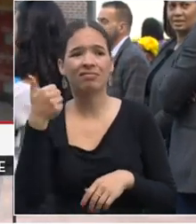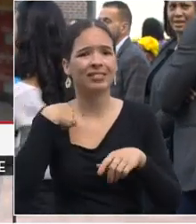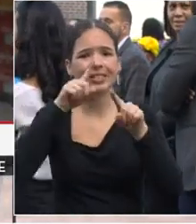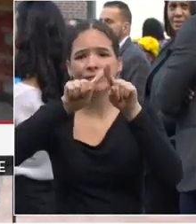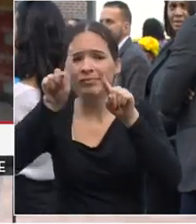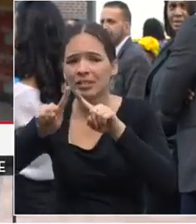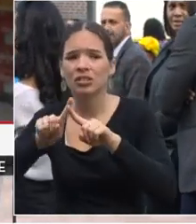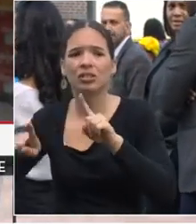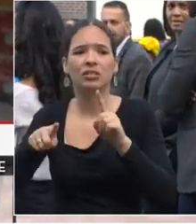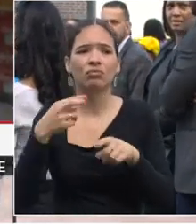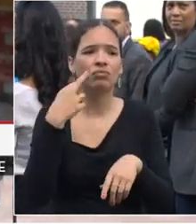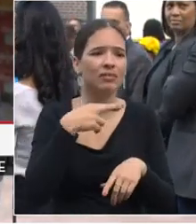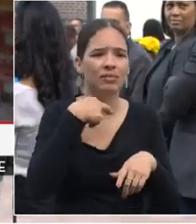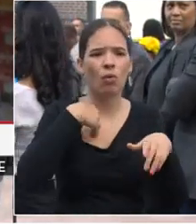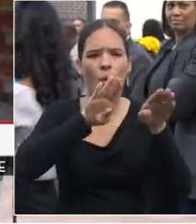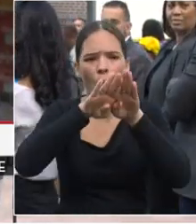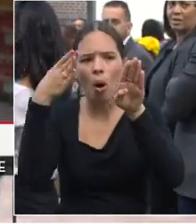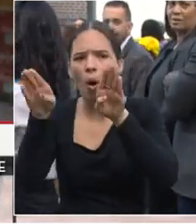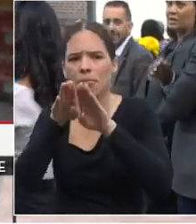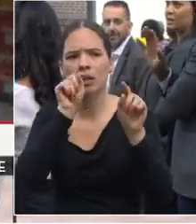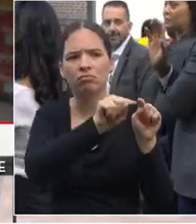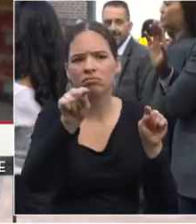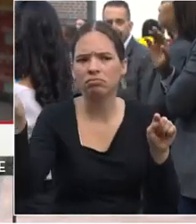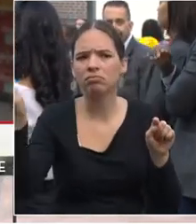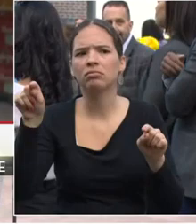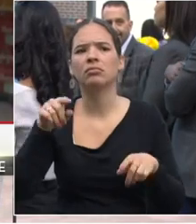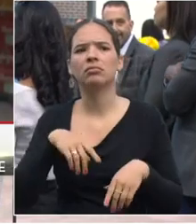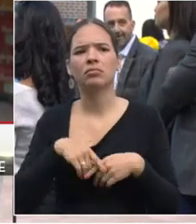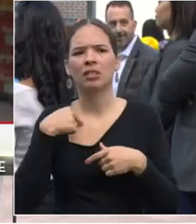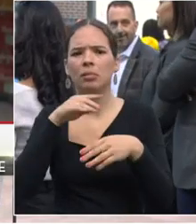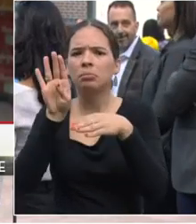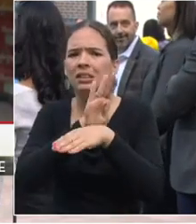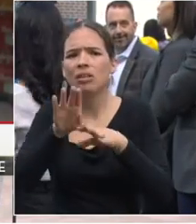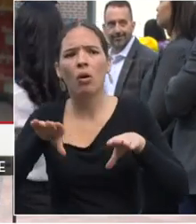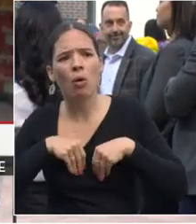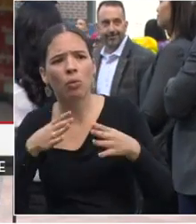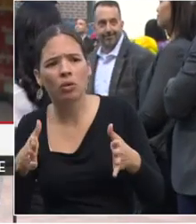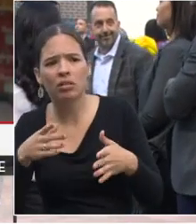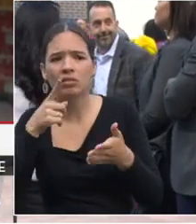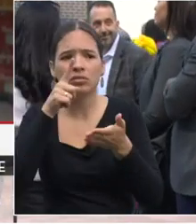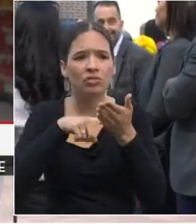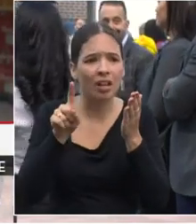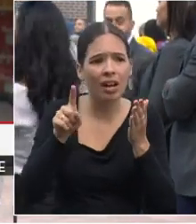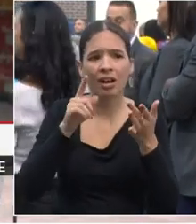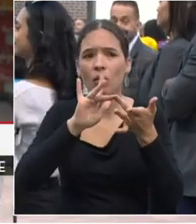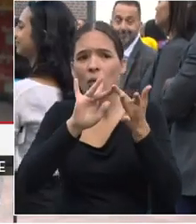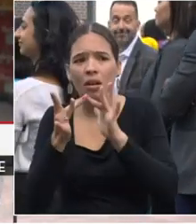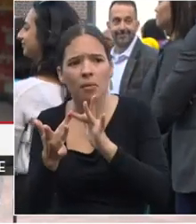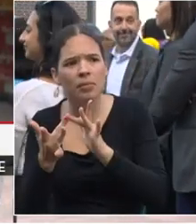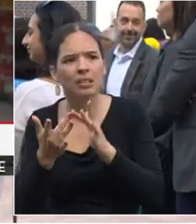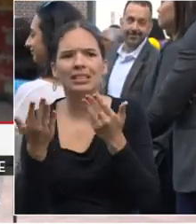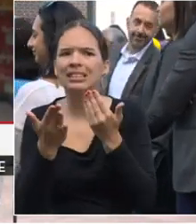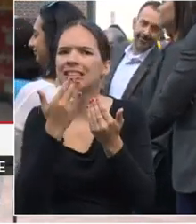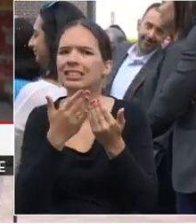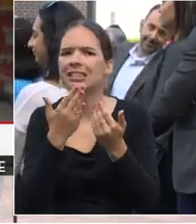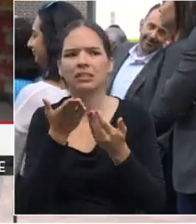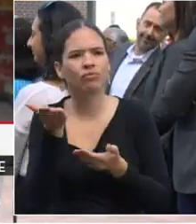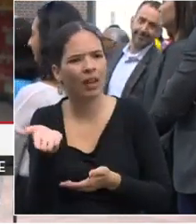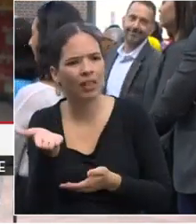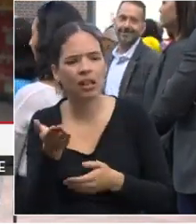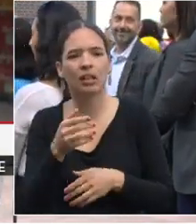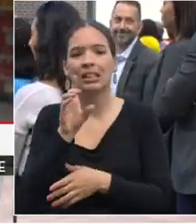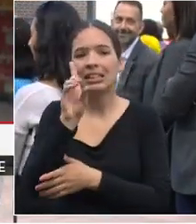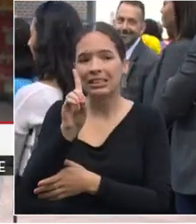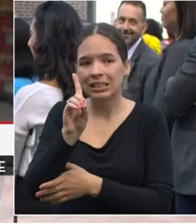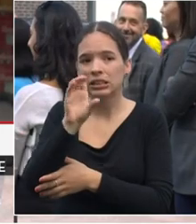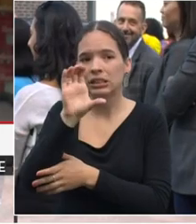want to do is make sure that for the entrepreneurs here that you check out one website. It's a very easy one to remember, obviously.dc.gov. If